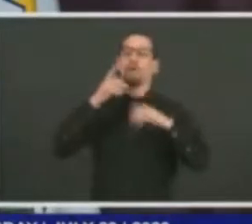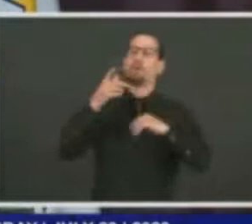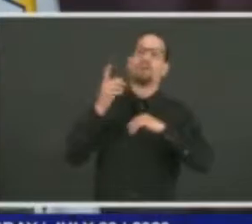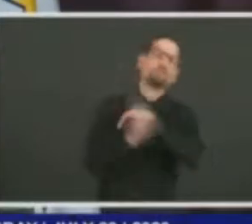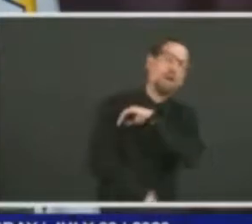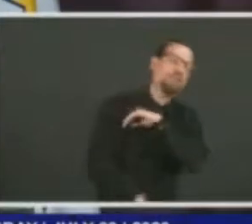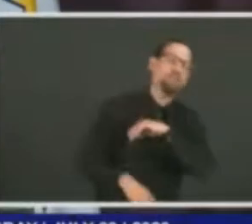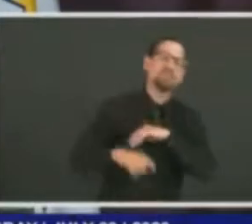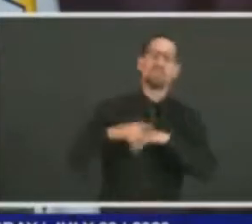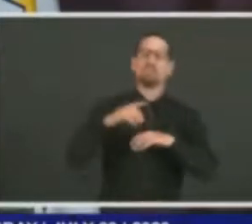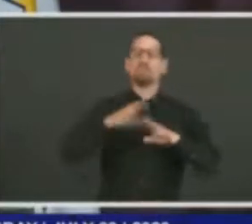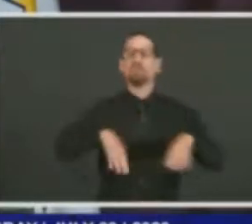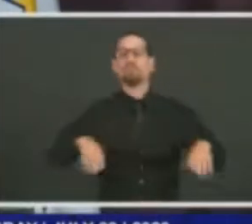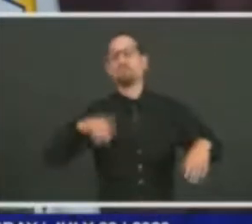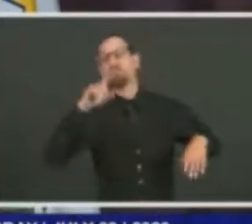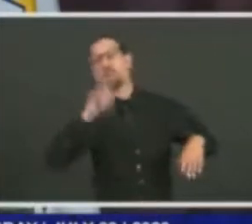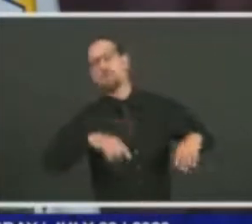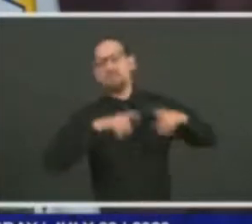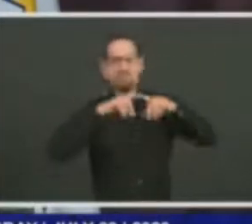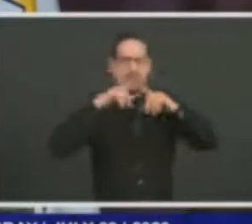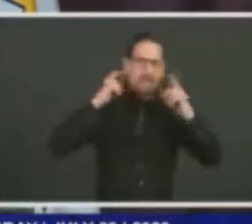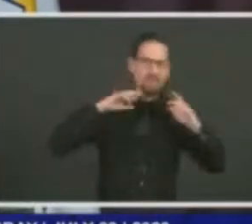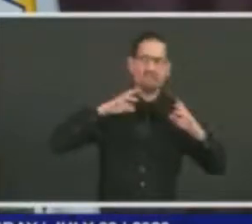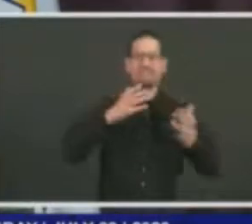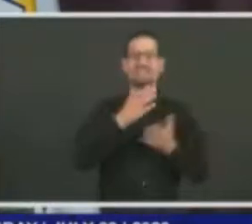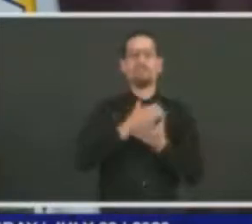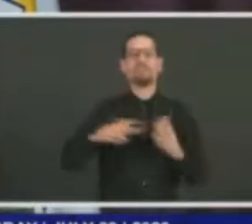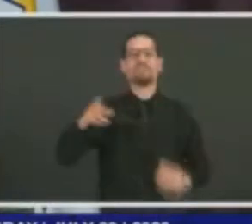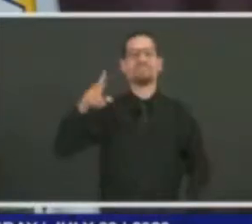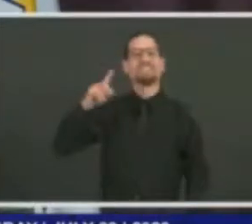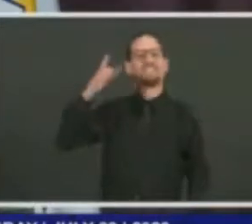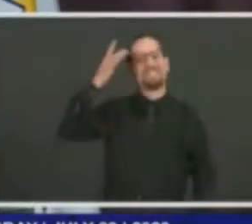be certain kids who aren't developmentally able to,